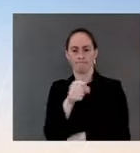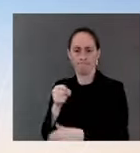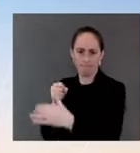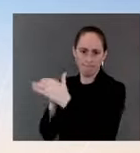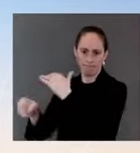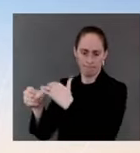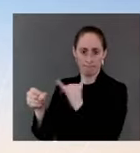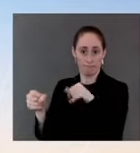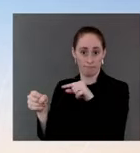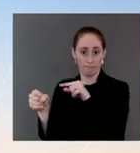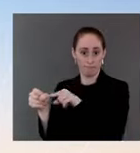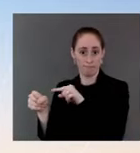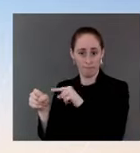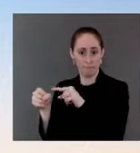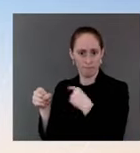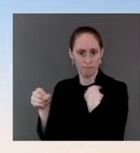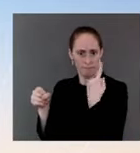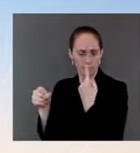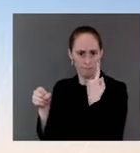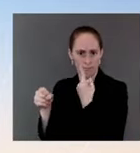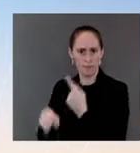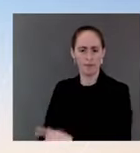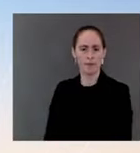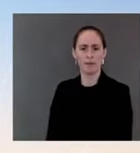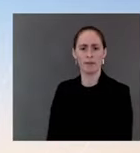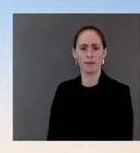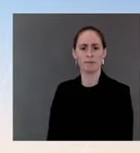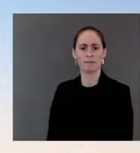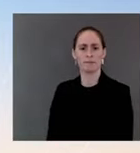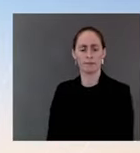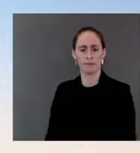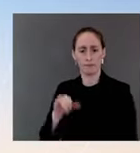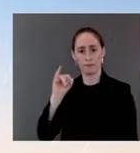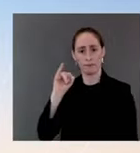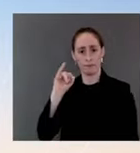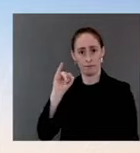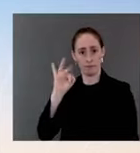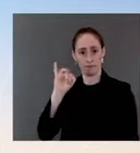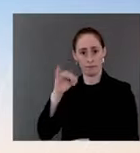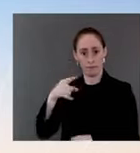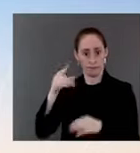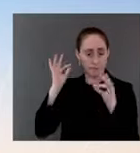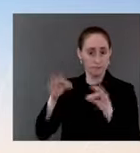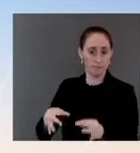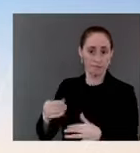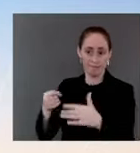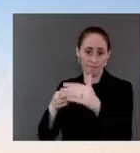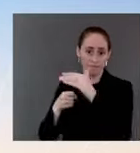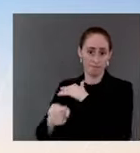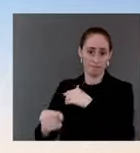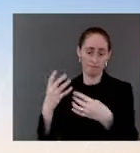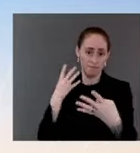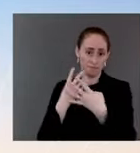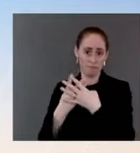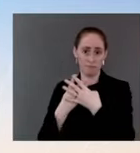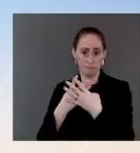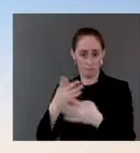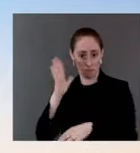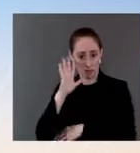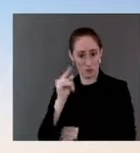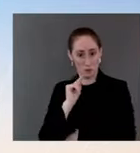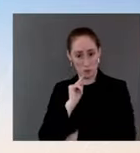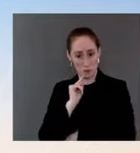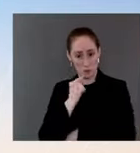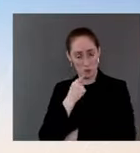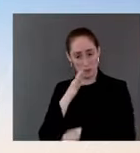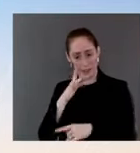security prisoners. Can you talk about what assurances those were and where he might be held? Well, it's really all through the Department of Justice, which